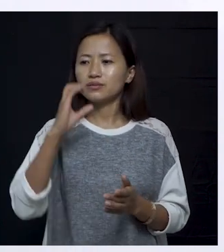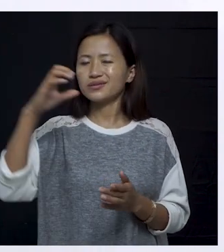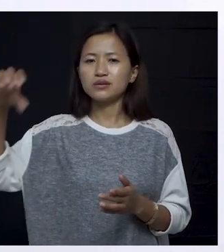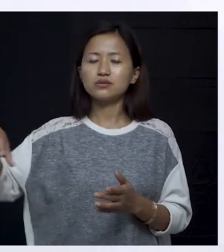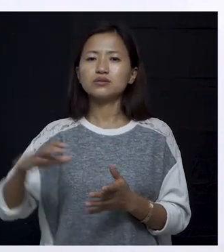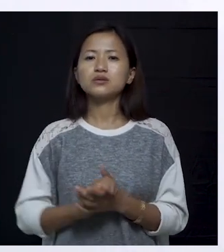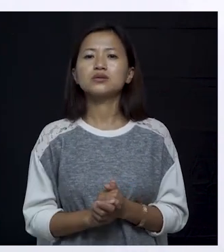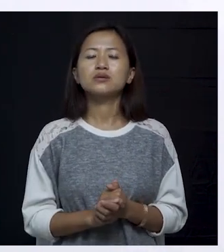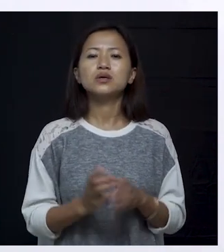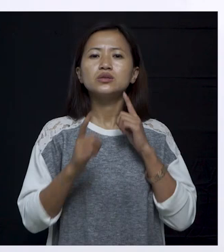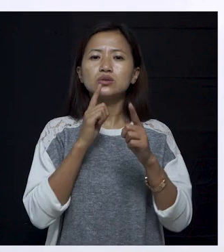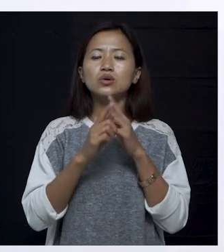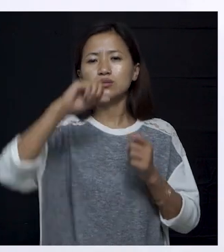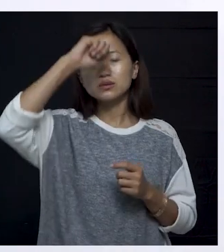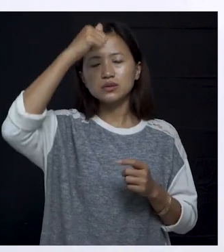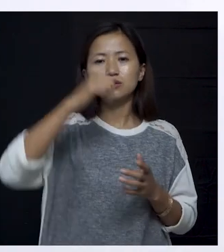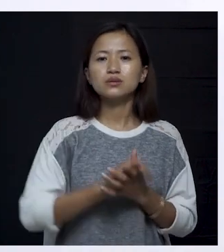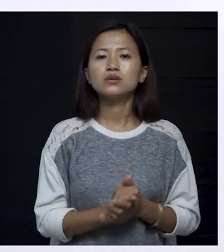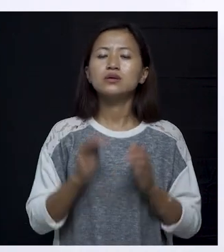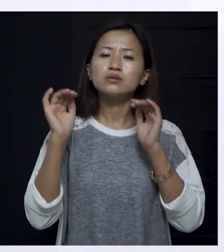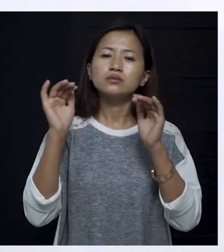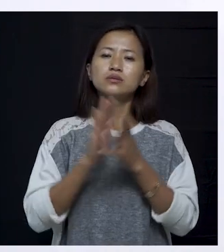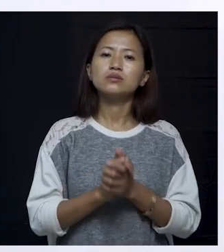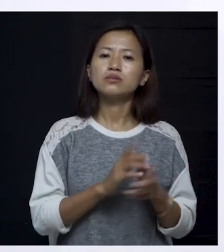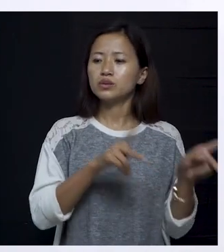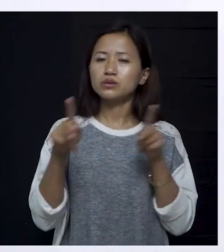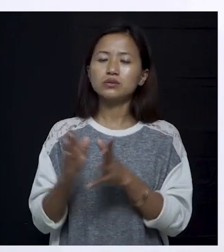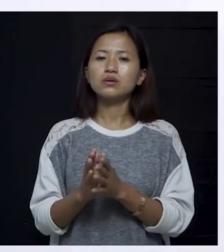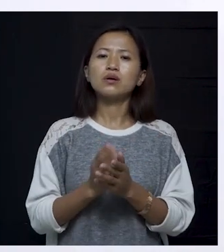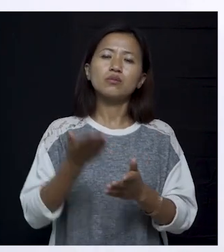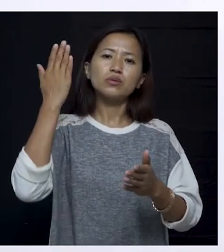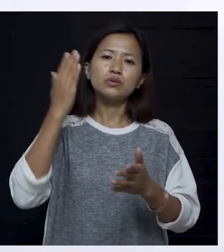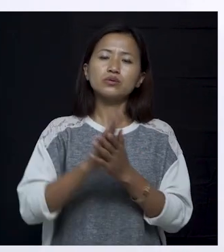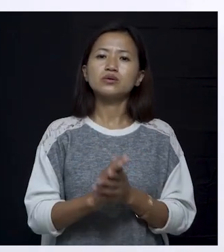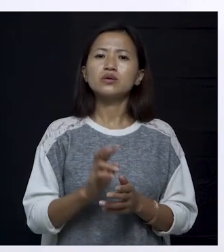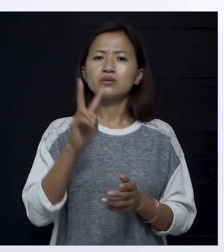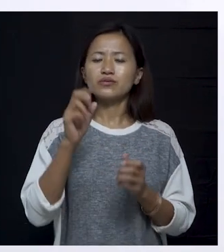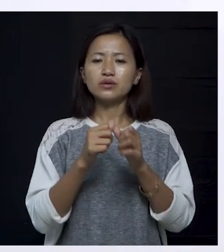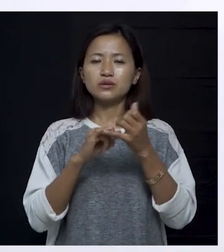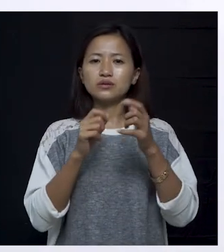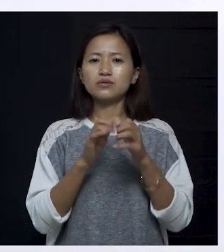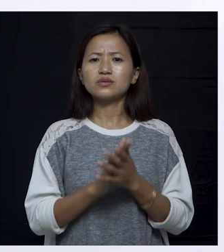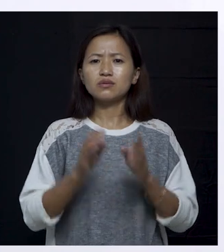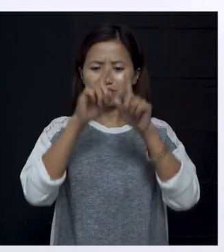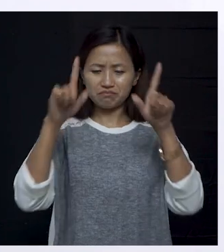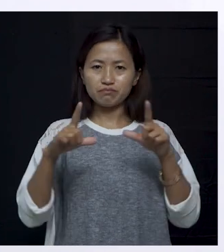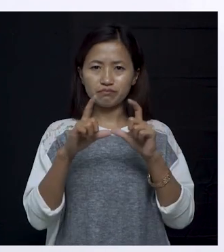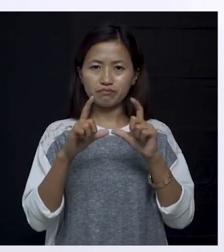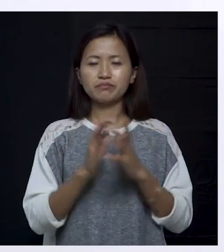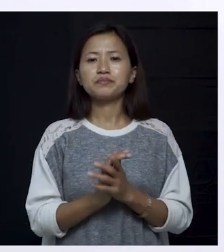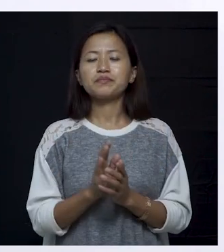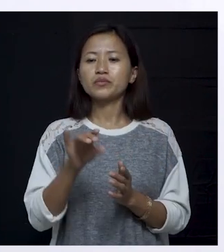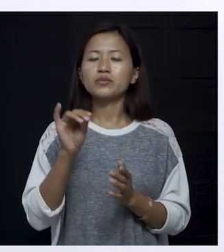In the country means I'm talking about India. If you are planning to go abroad, then you need to have your visa, passport and whatnot. Okay, so